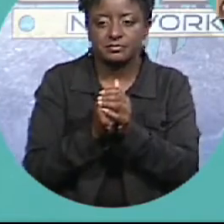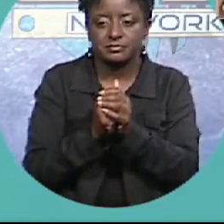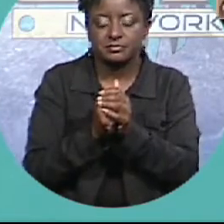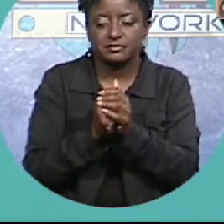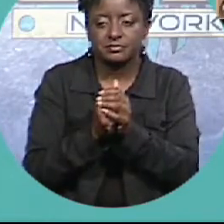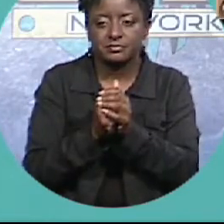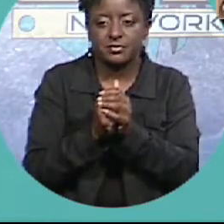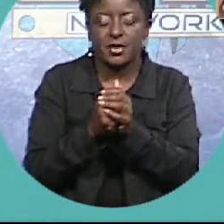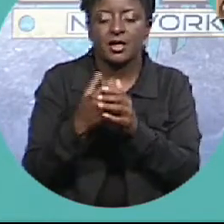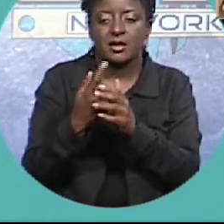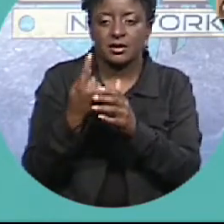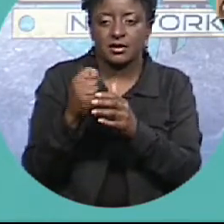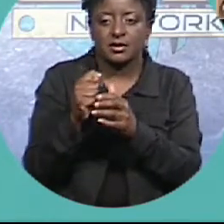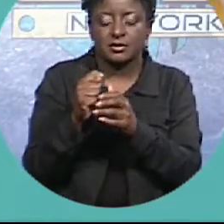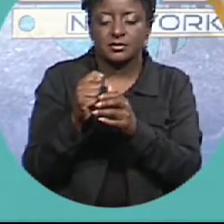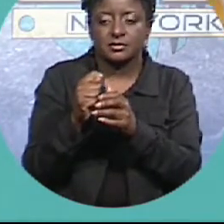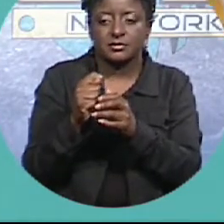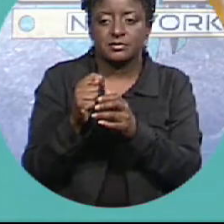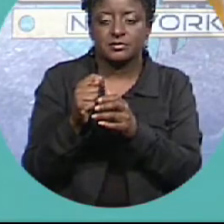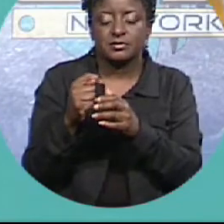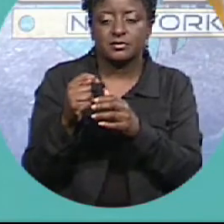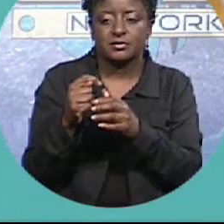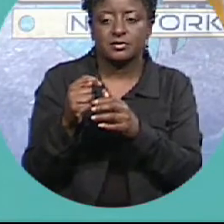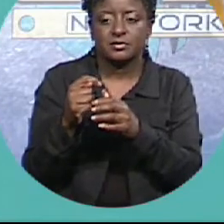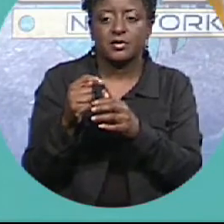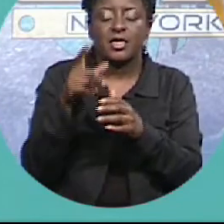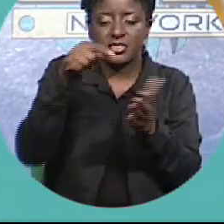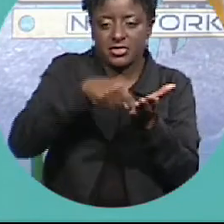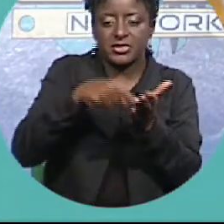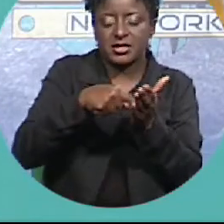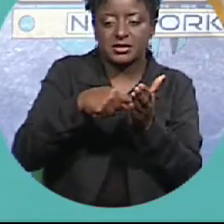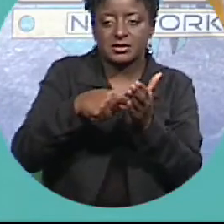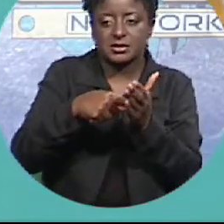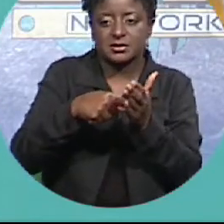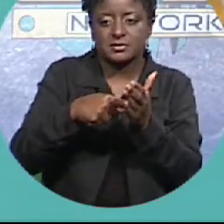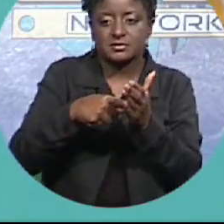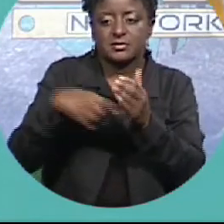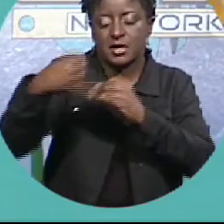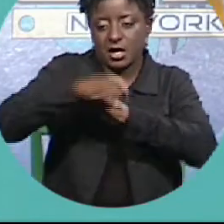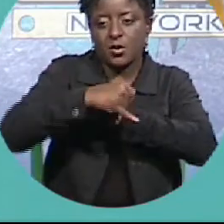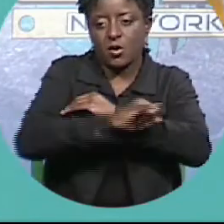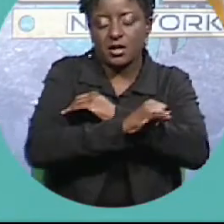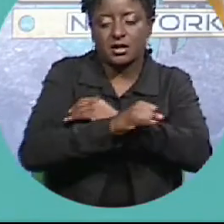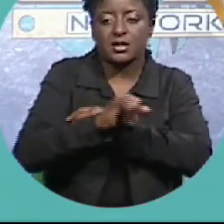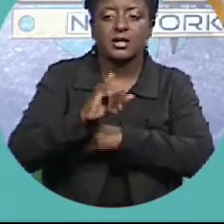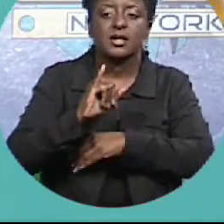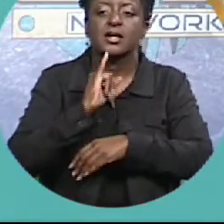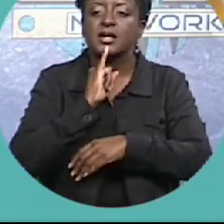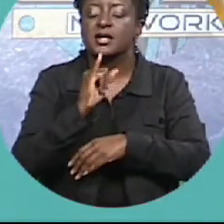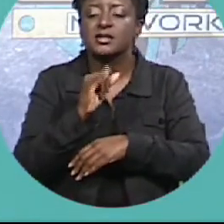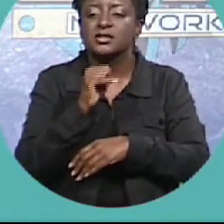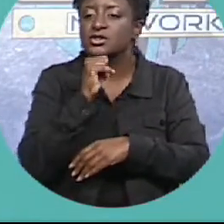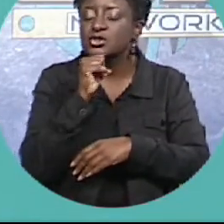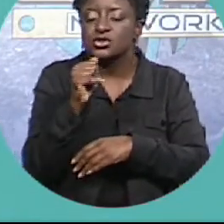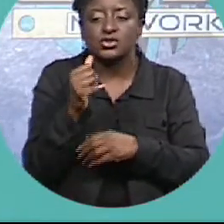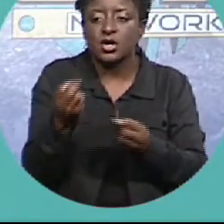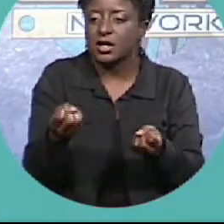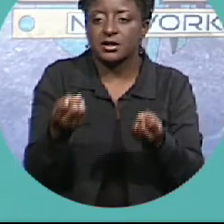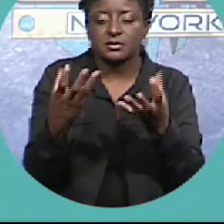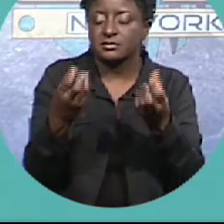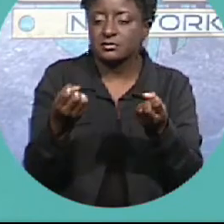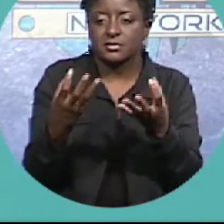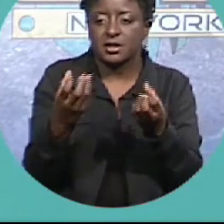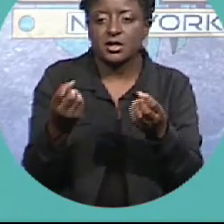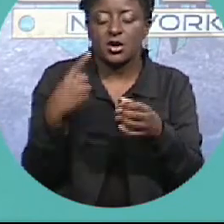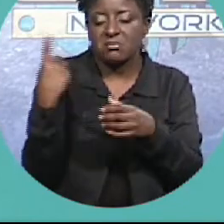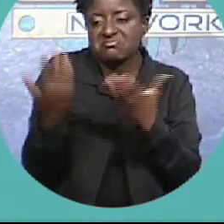Species team was quoted by the Mail saying that this particular species of iguana is incredibly rare, as only a few hundred are believed to be left